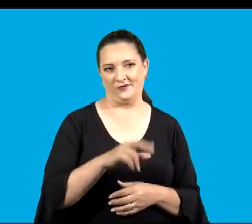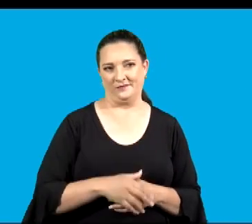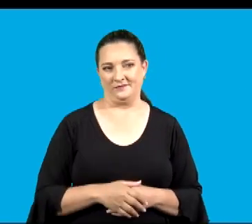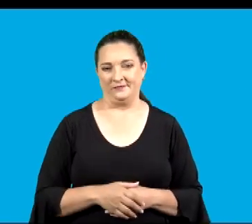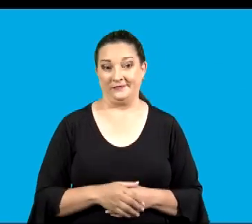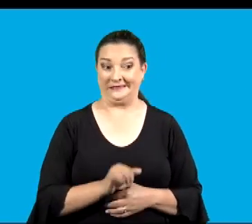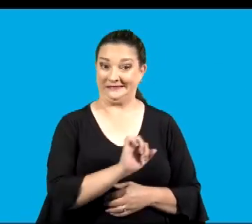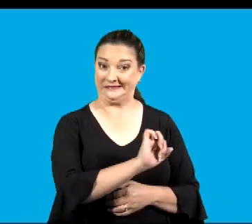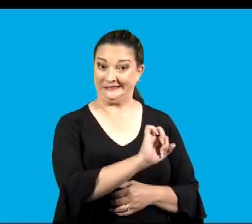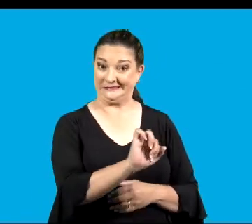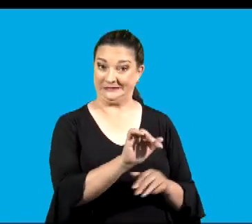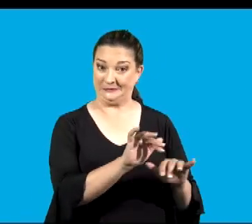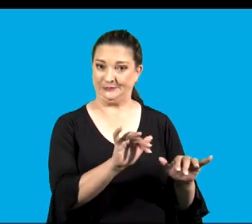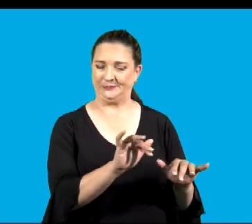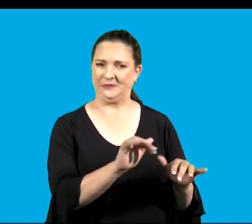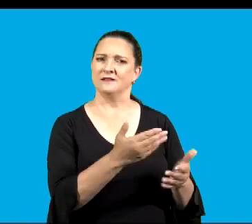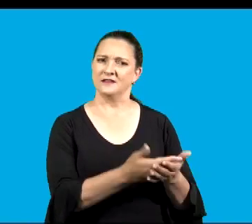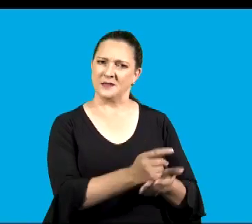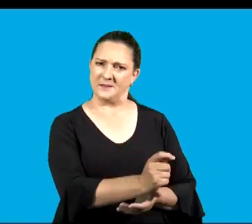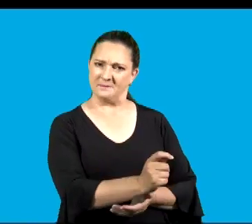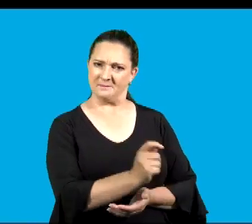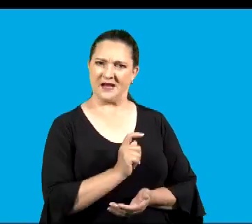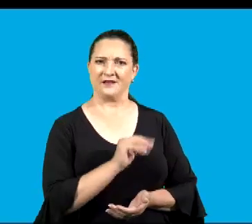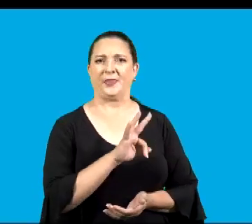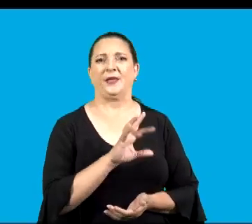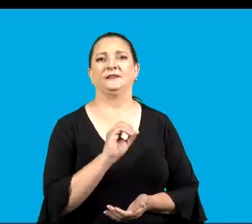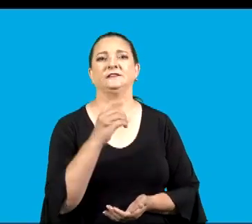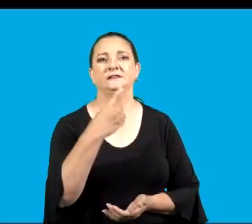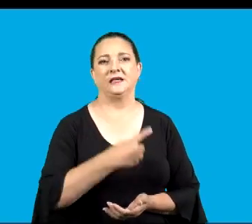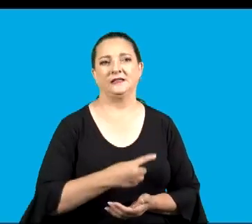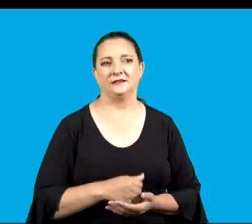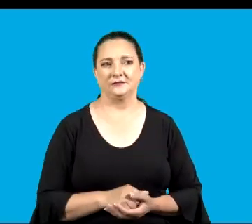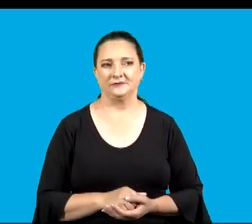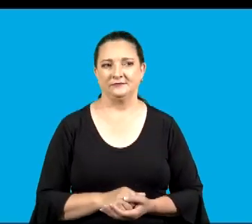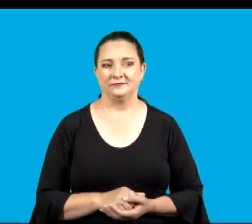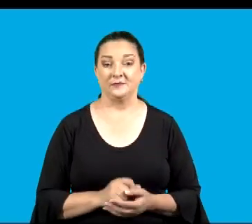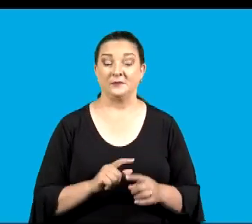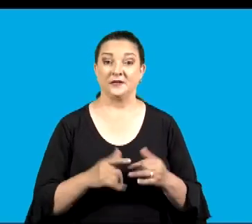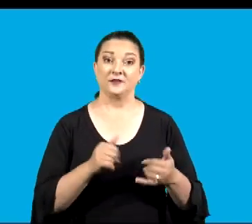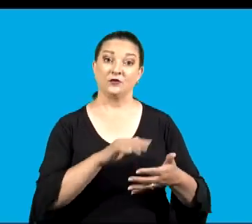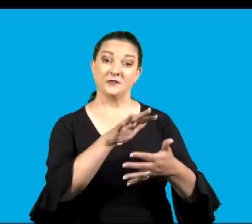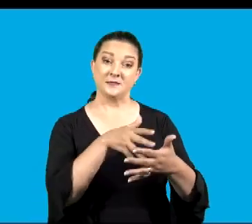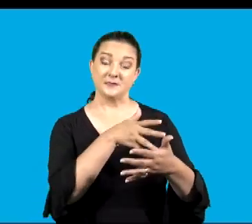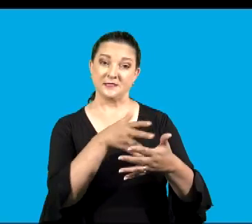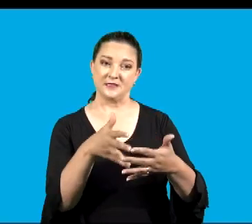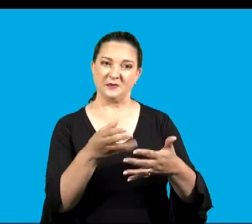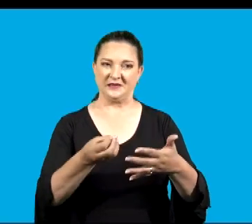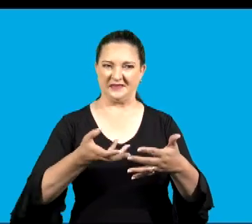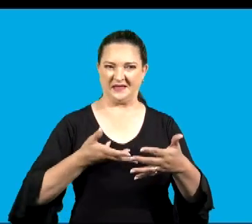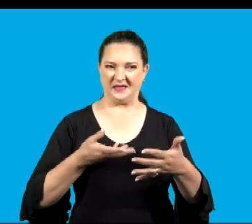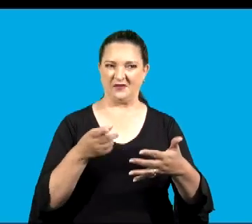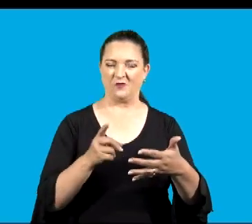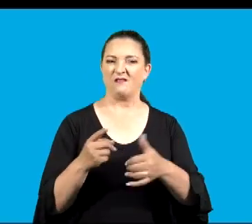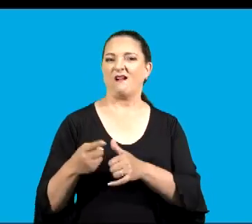of 30 days to settle their accounts. Required, refer to information A and B. Use the table provided in the answer book